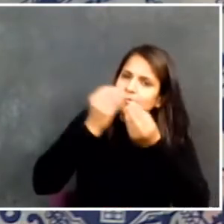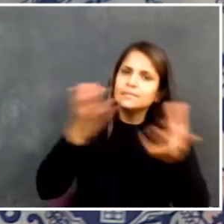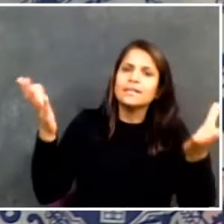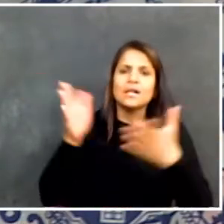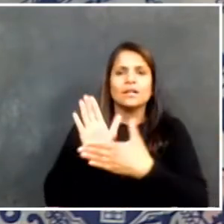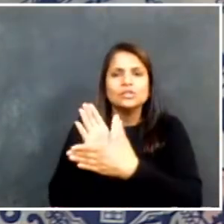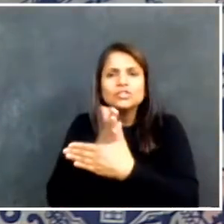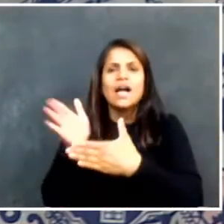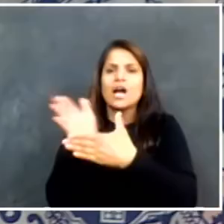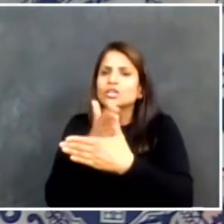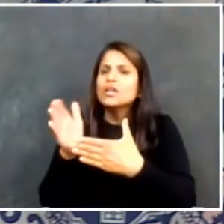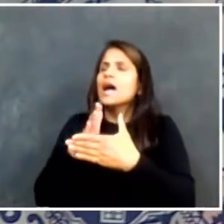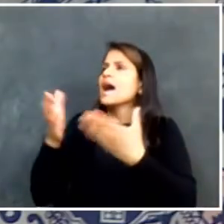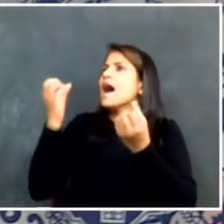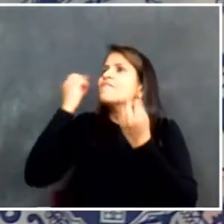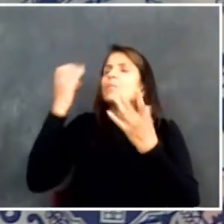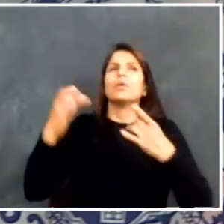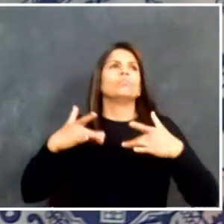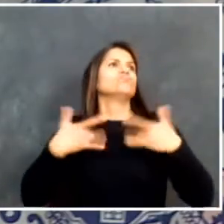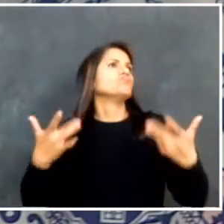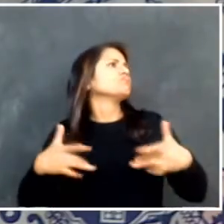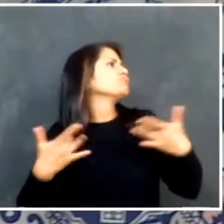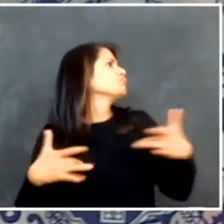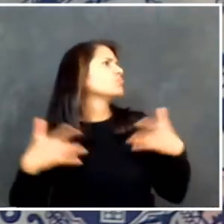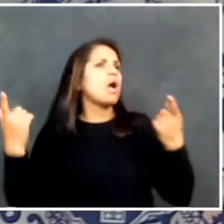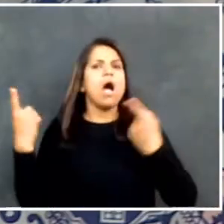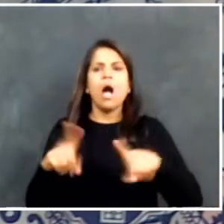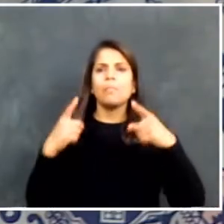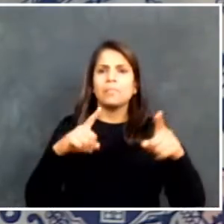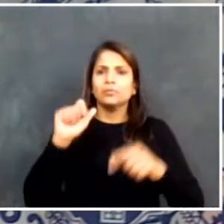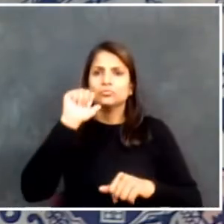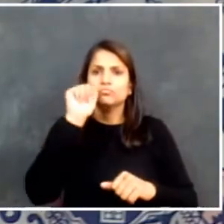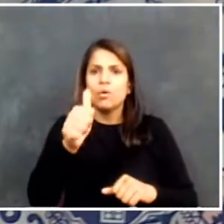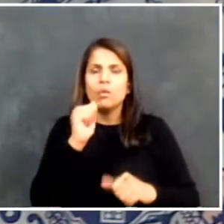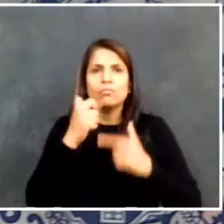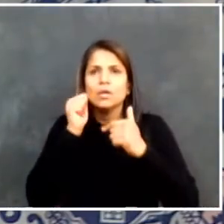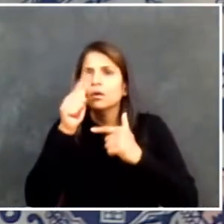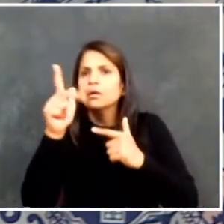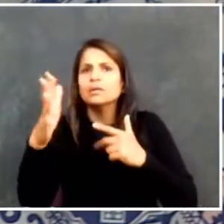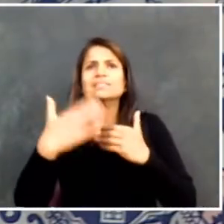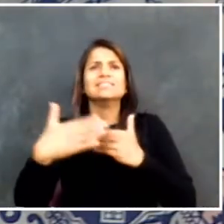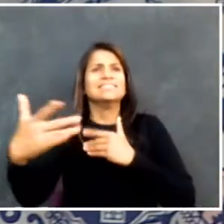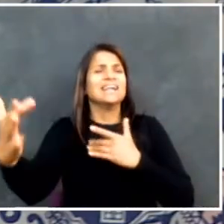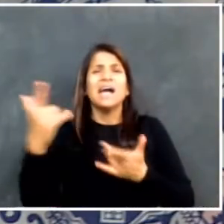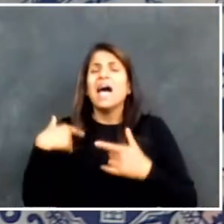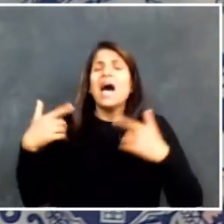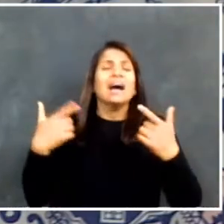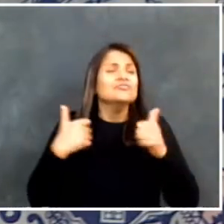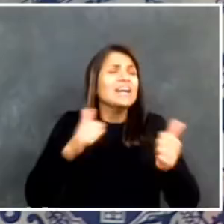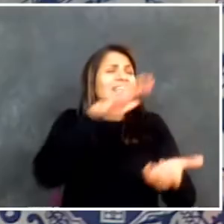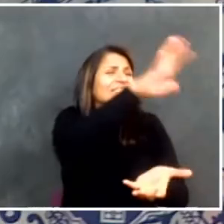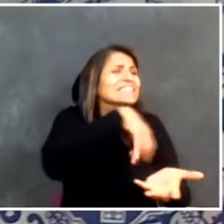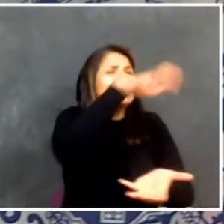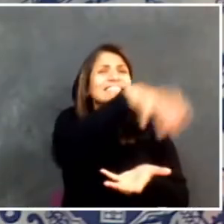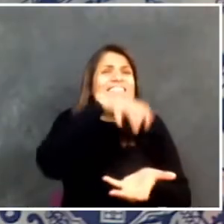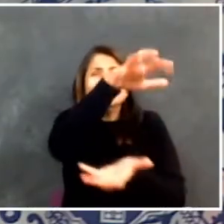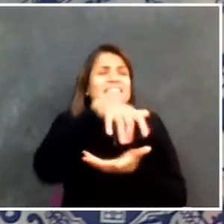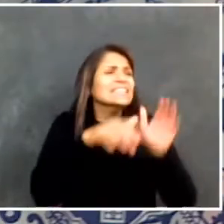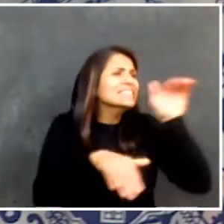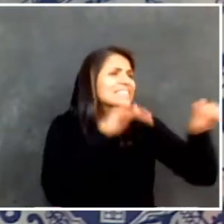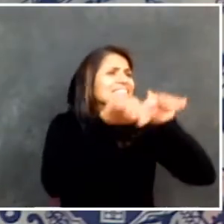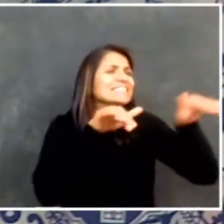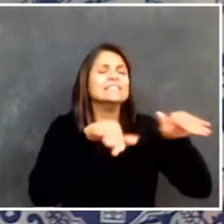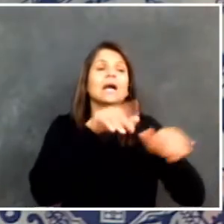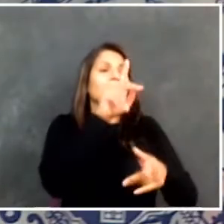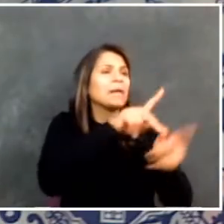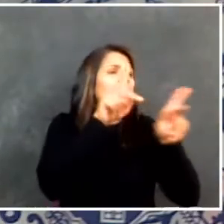whole truth out. Wherever the facts take us, I want the whole truth out. Now,